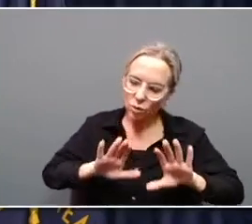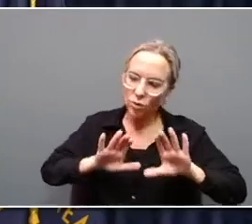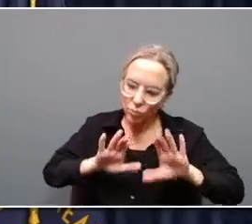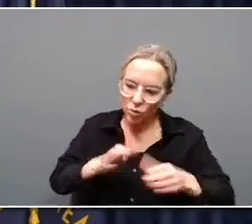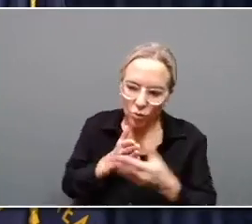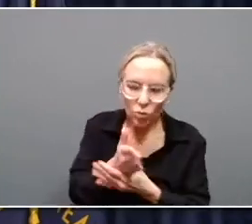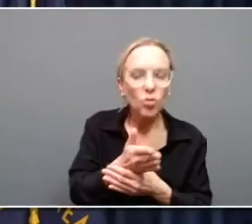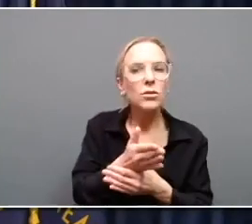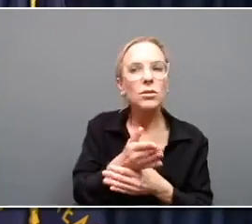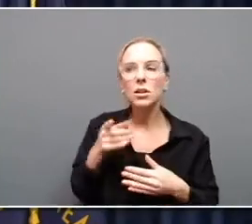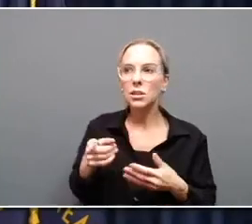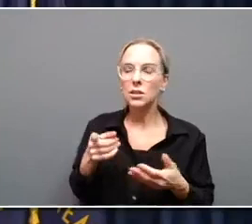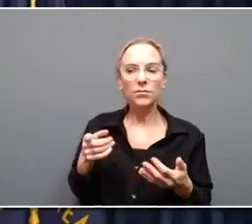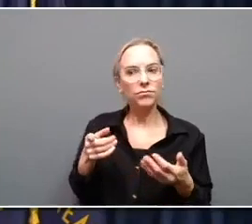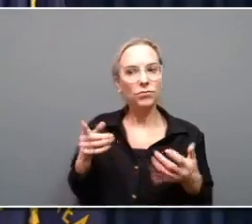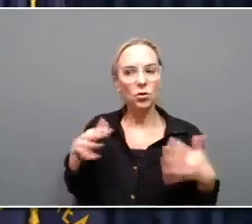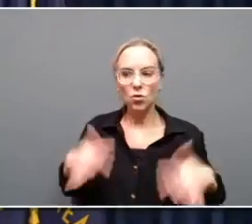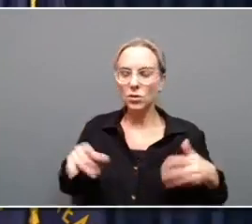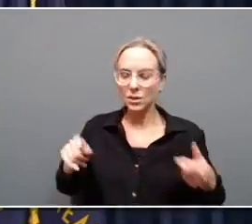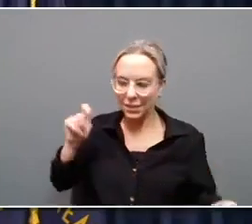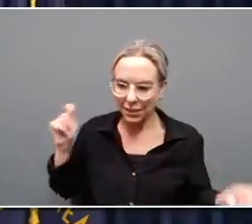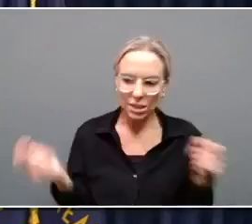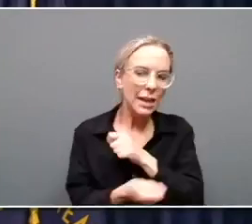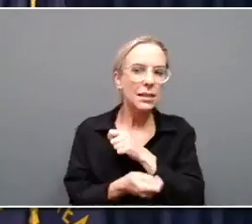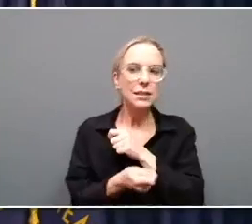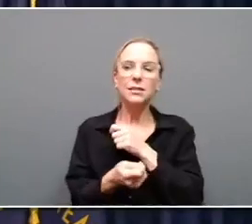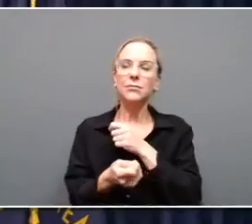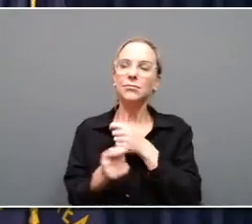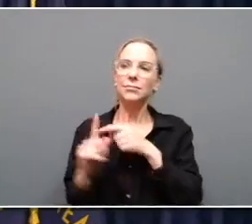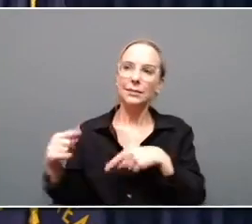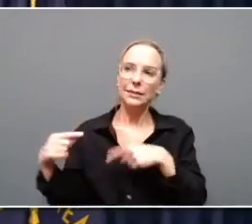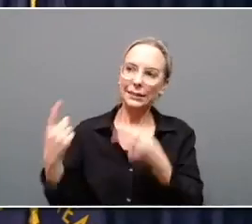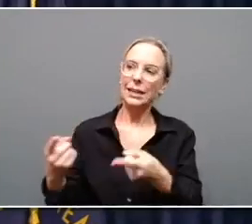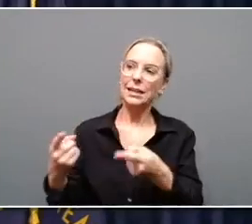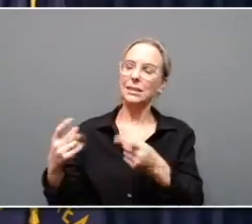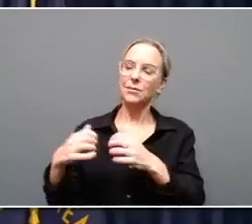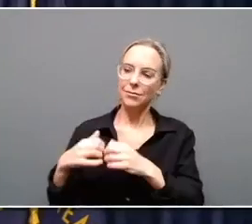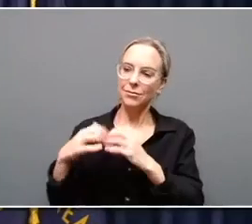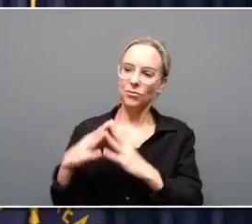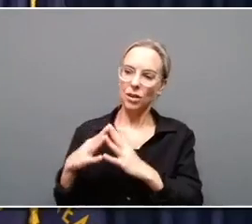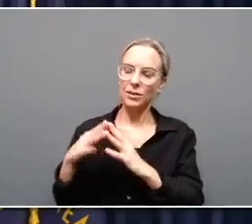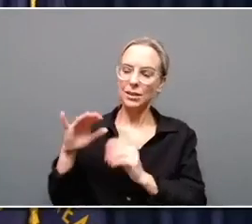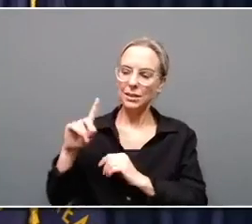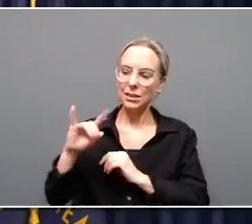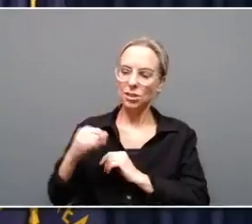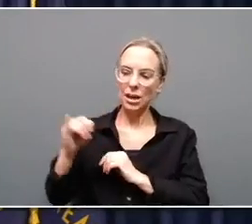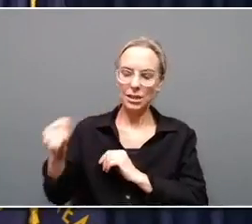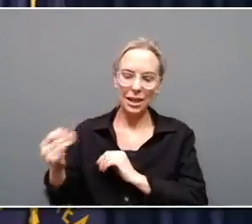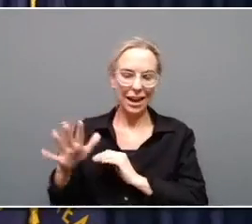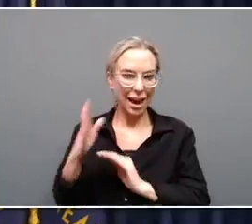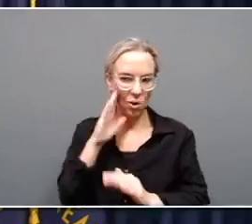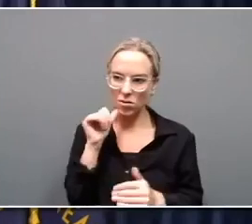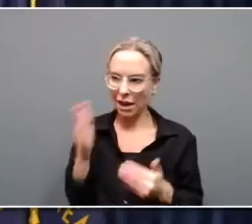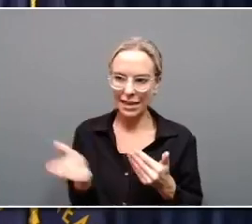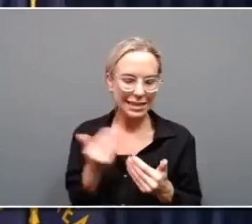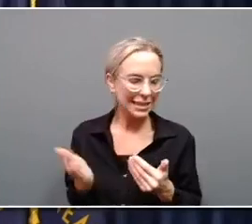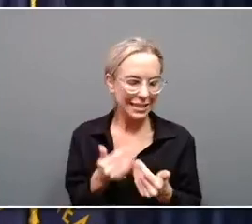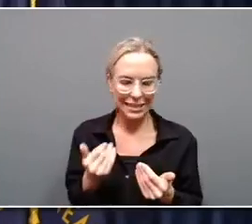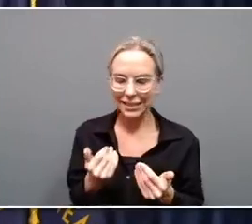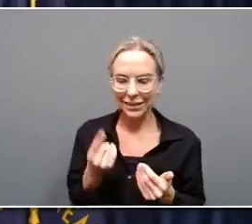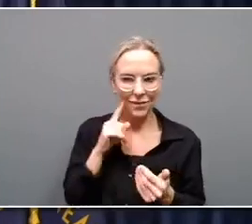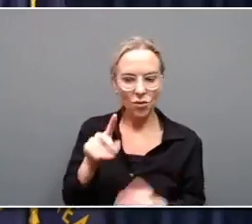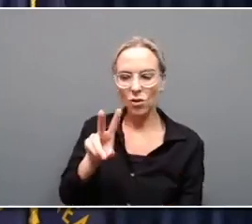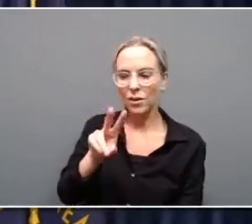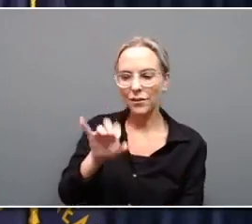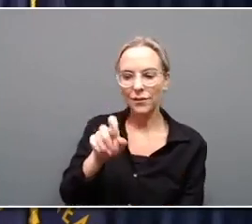most significant changes since the creation of DJJ. And I know it hadn't been easy for Vicki Reed to